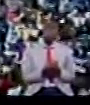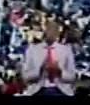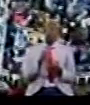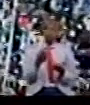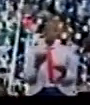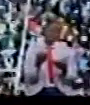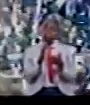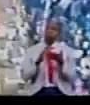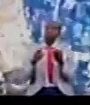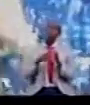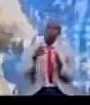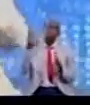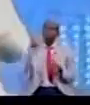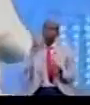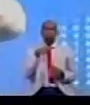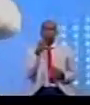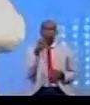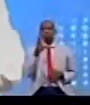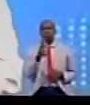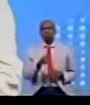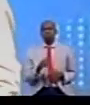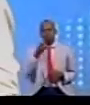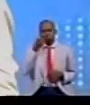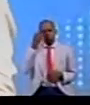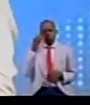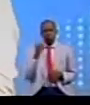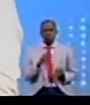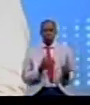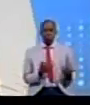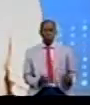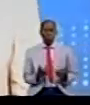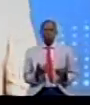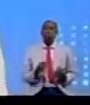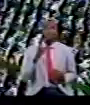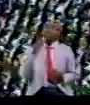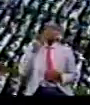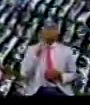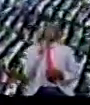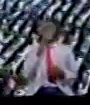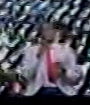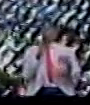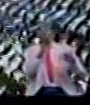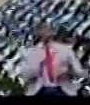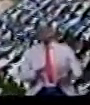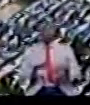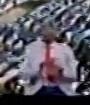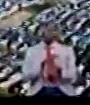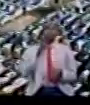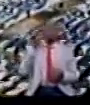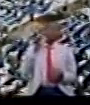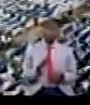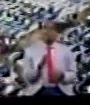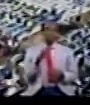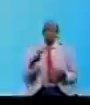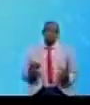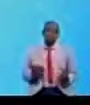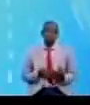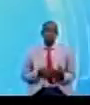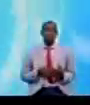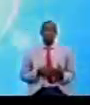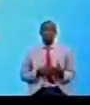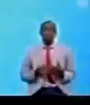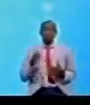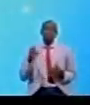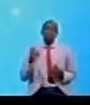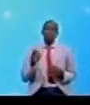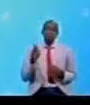has all the power to silence every activity of the devil. He's the only one that has all the power, you know, to put